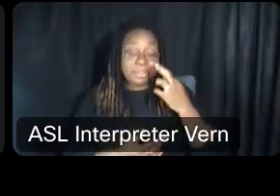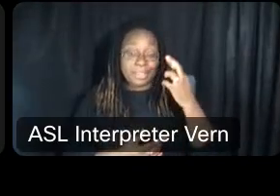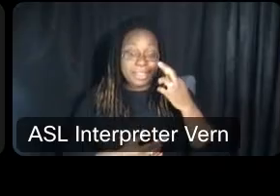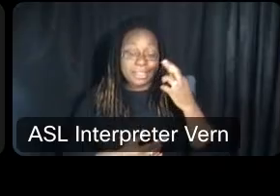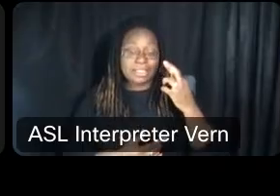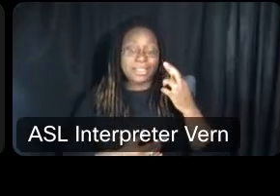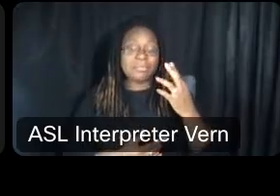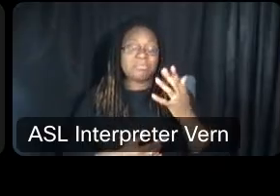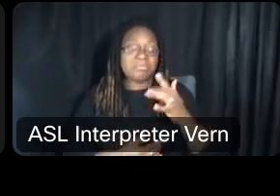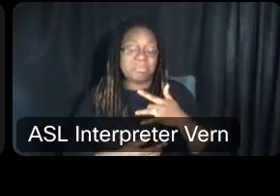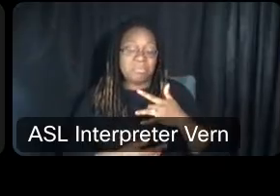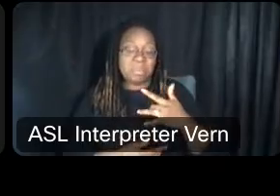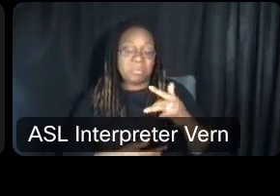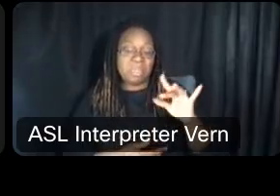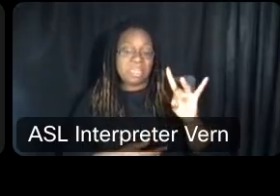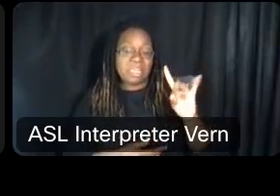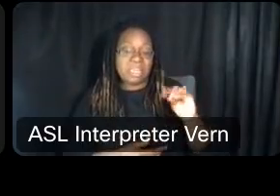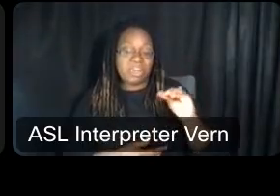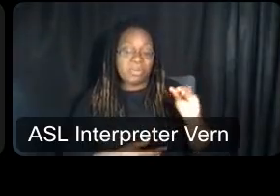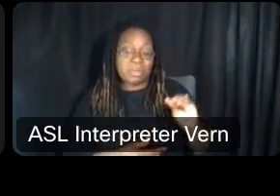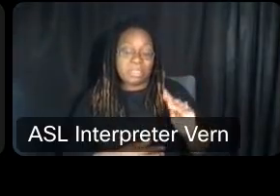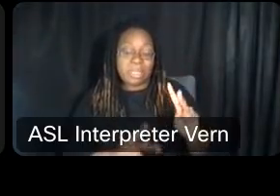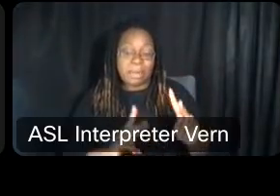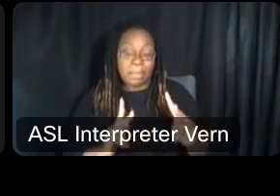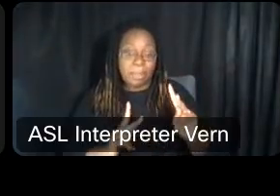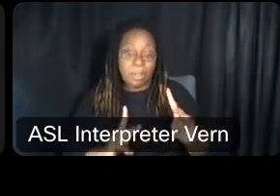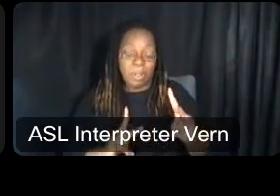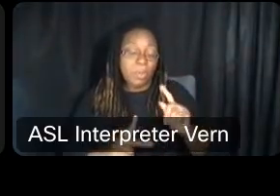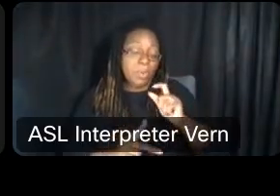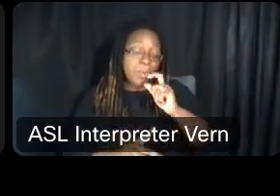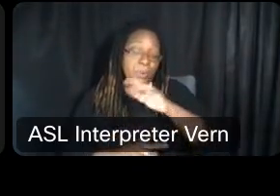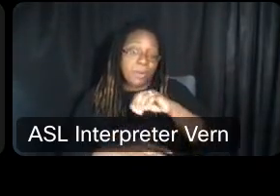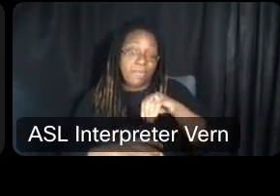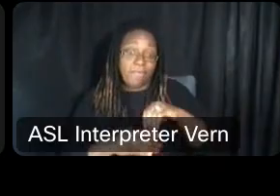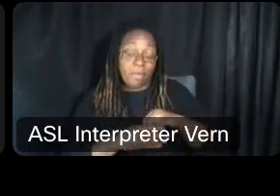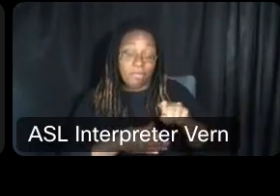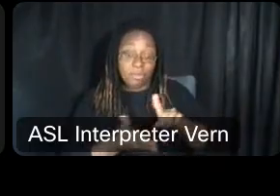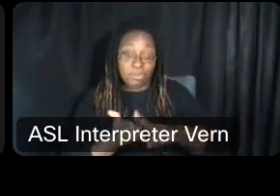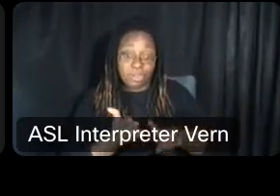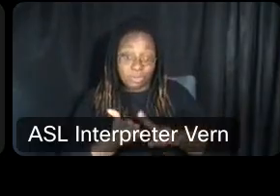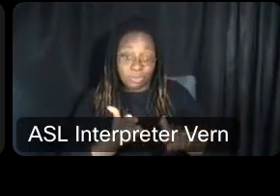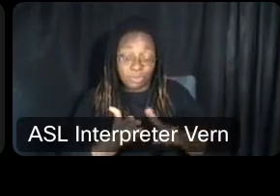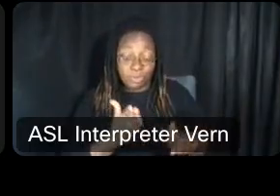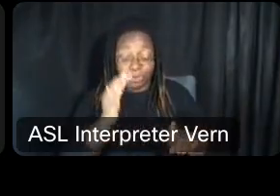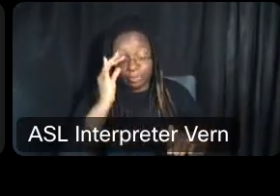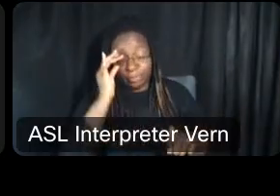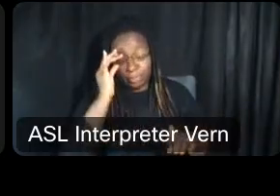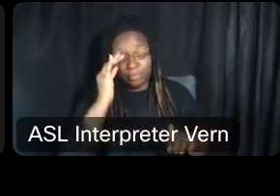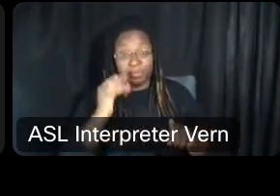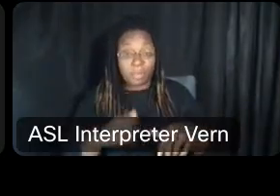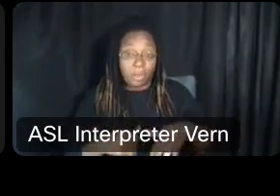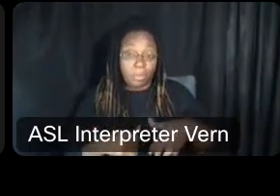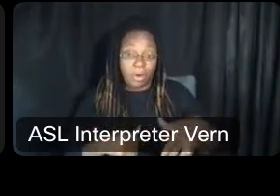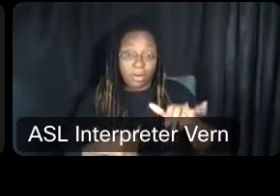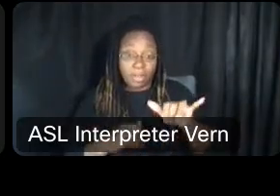almost 80% of people who participated in this research, in this study, that were pregnant at the